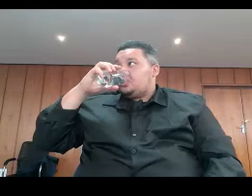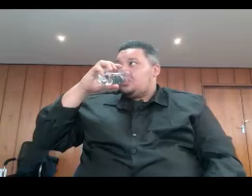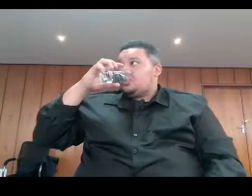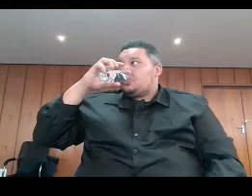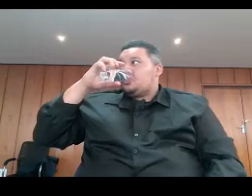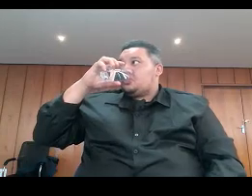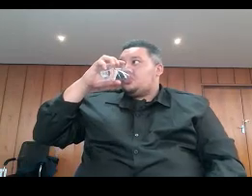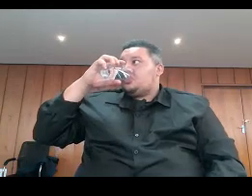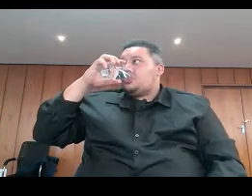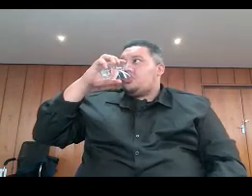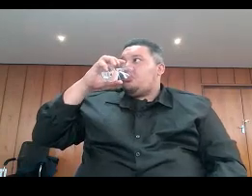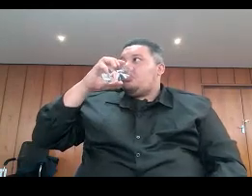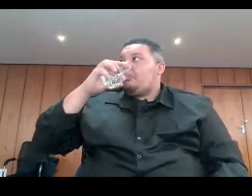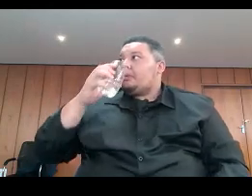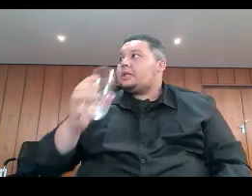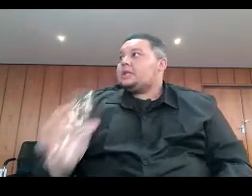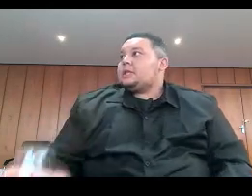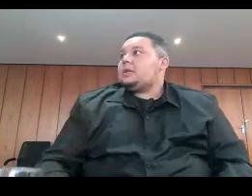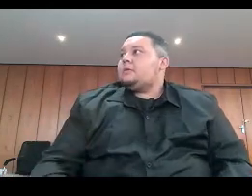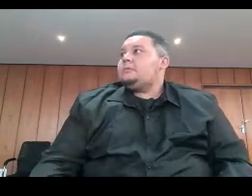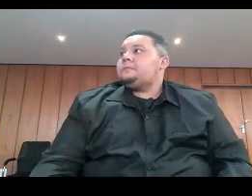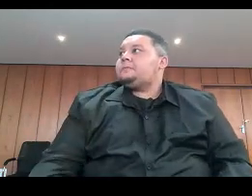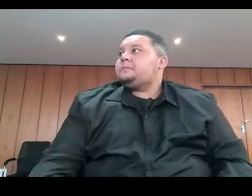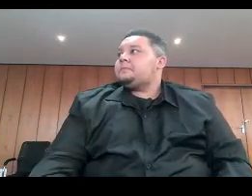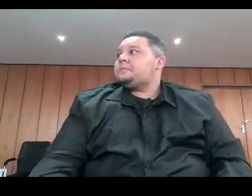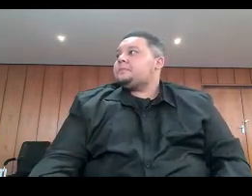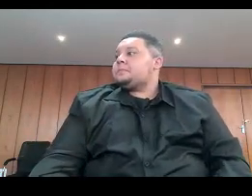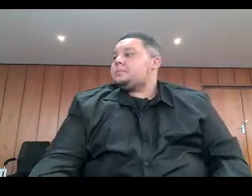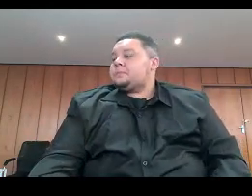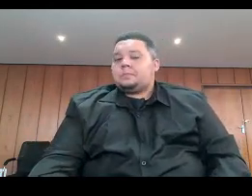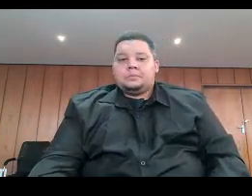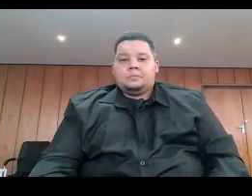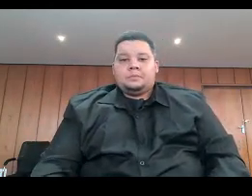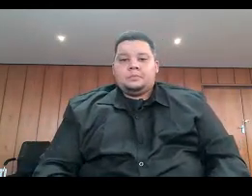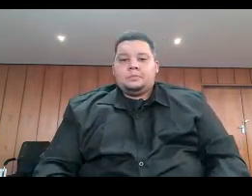or Rashantini. You unmute yourself.